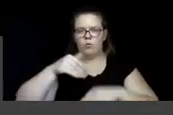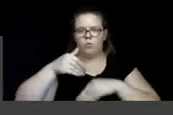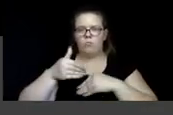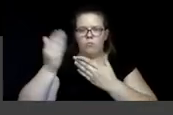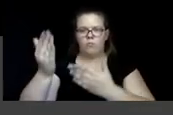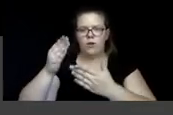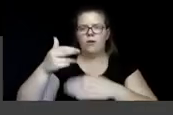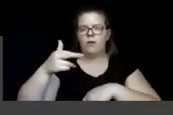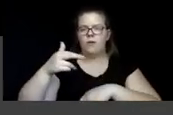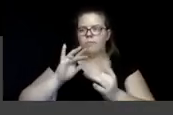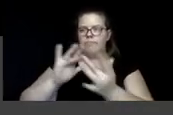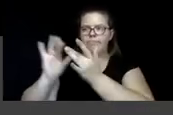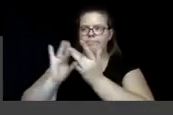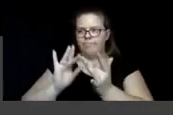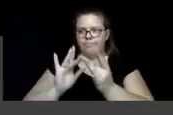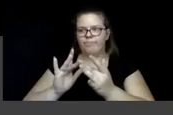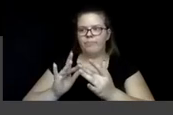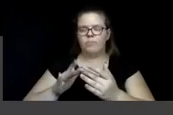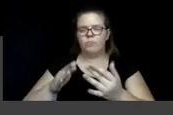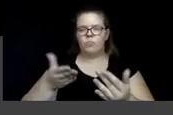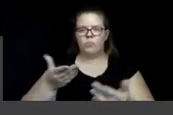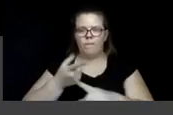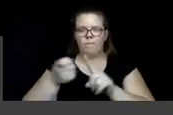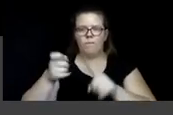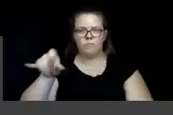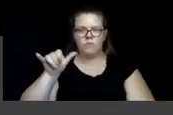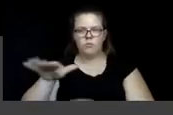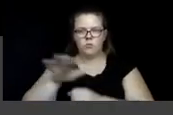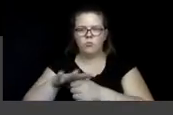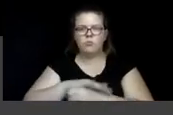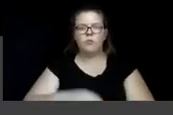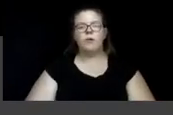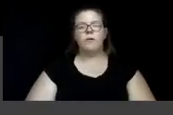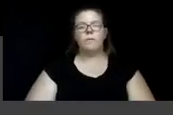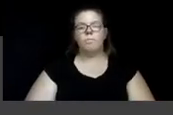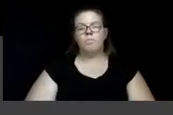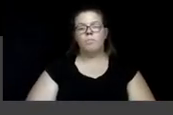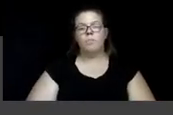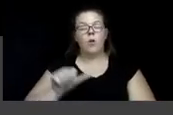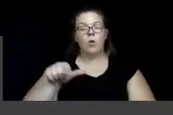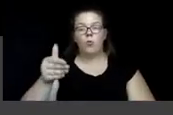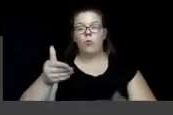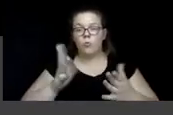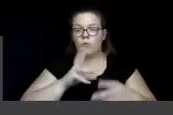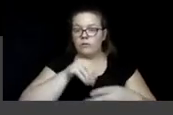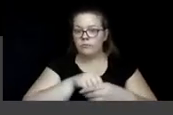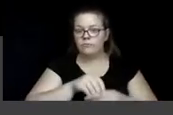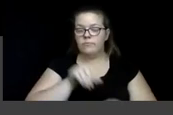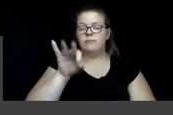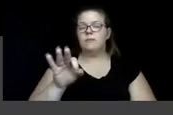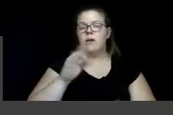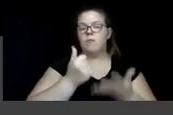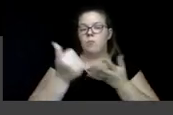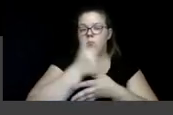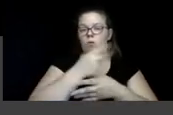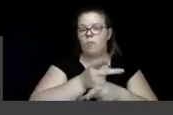And then other ways that someone could be engaged in that program would be if a primary care